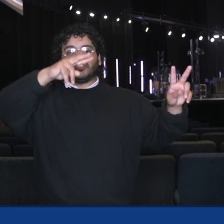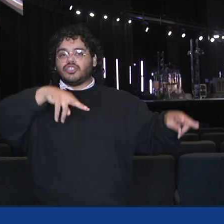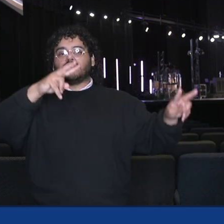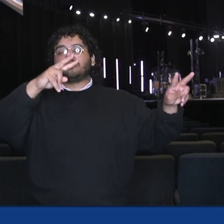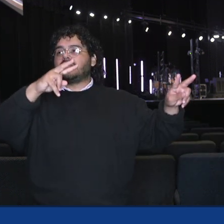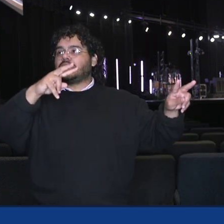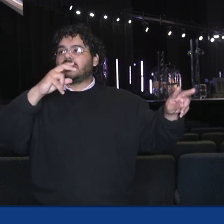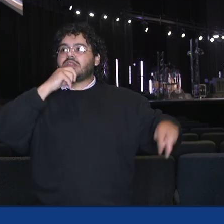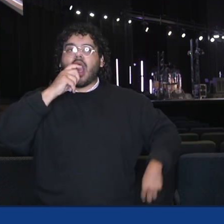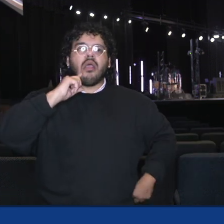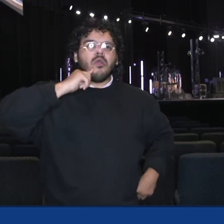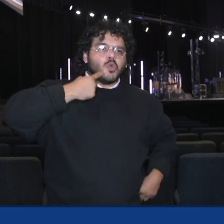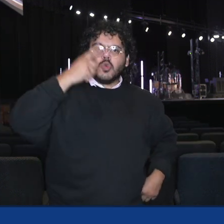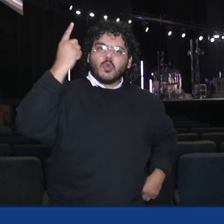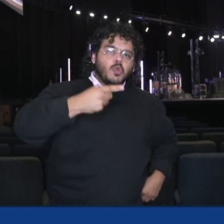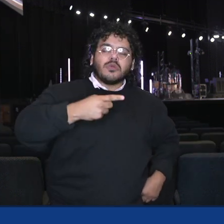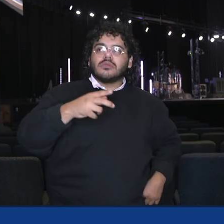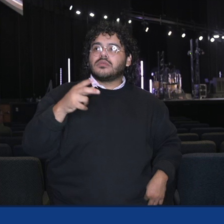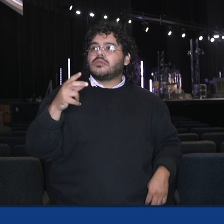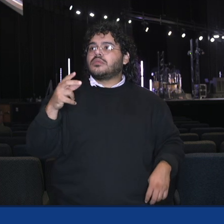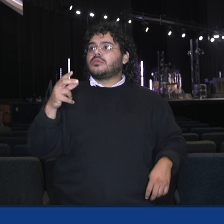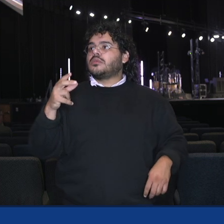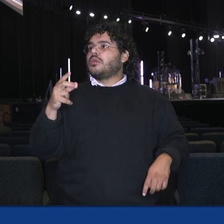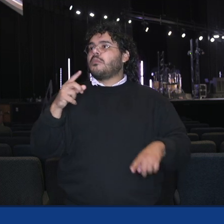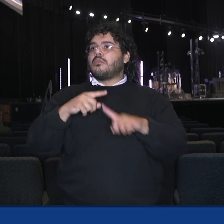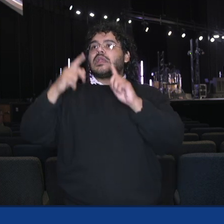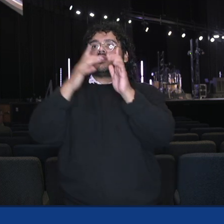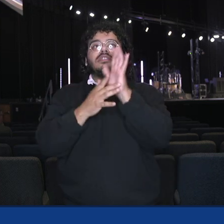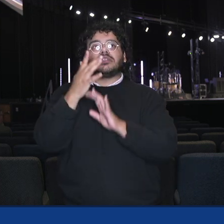compassion. Oh, he is not safe.